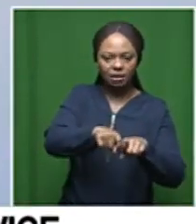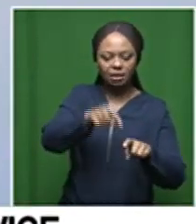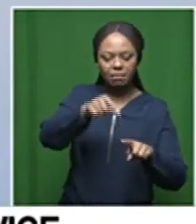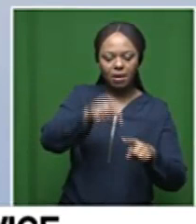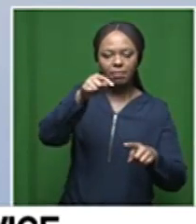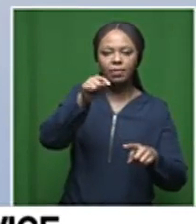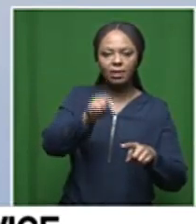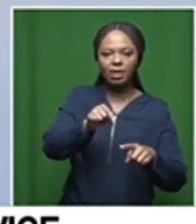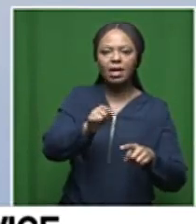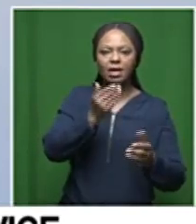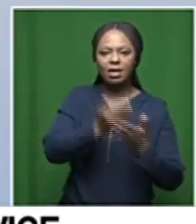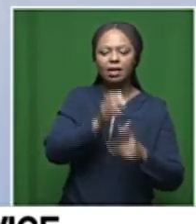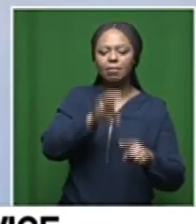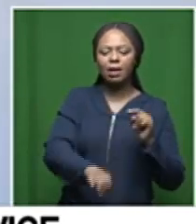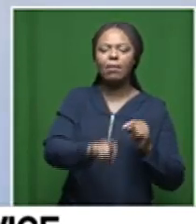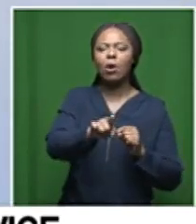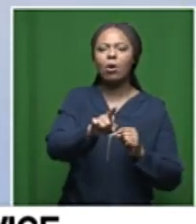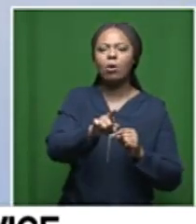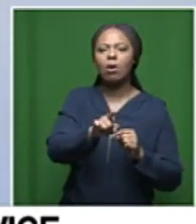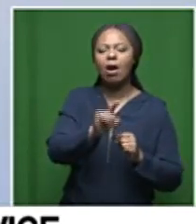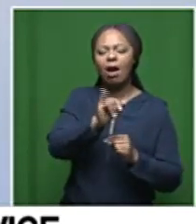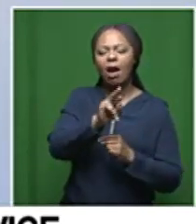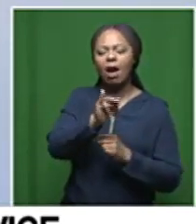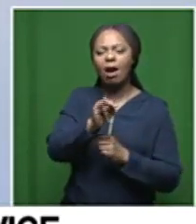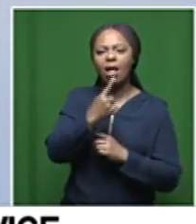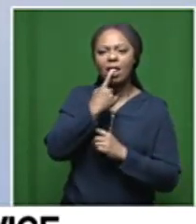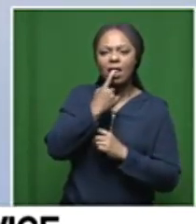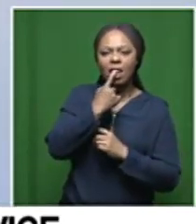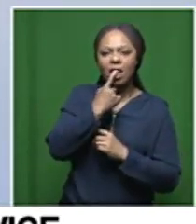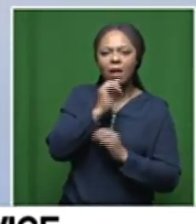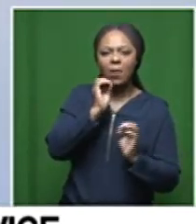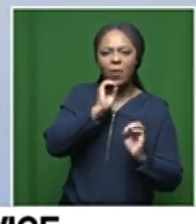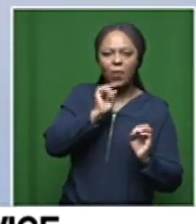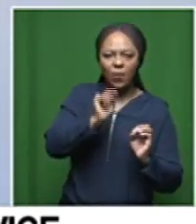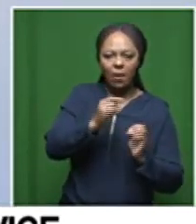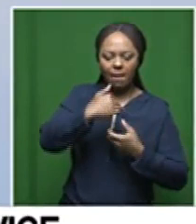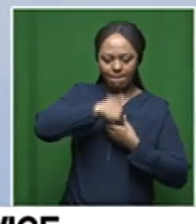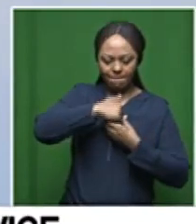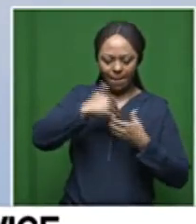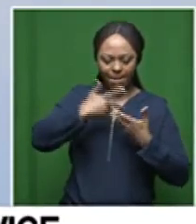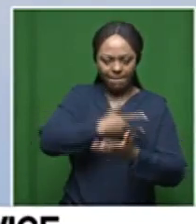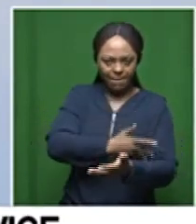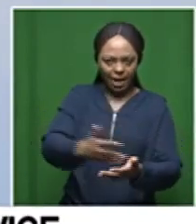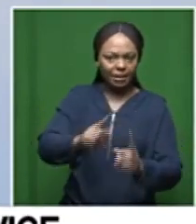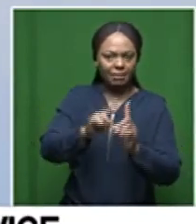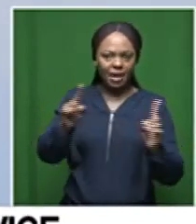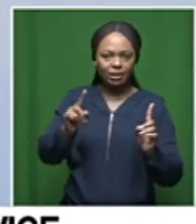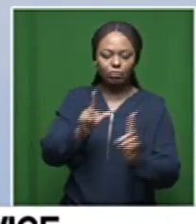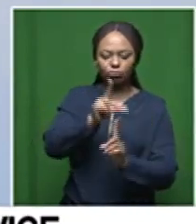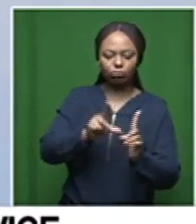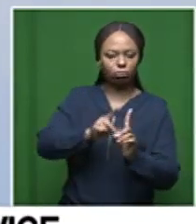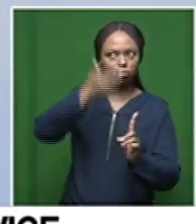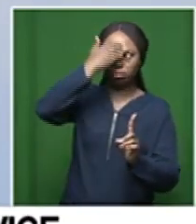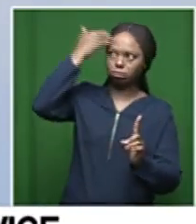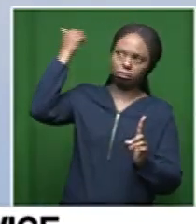to have insufficient iron. However, they would not at that particular stage be having any signs or symptoms or